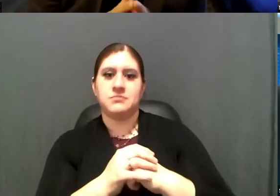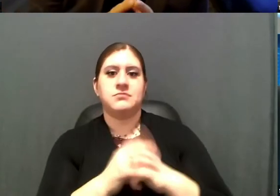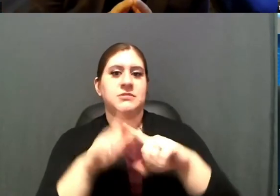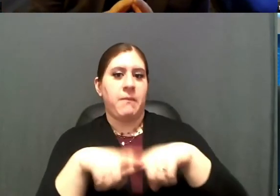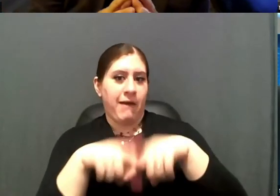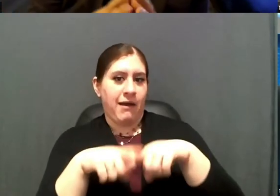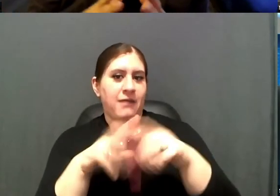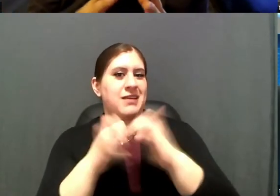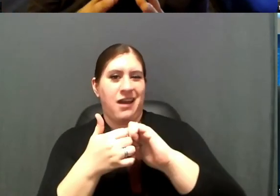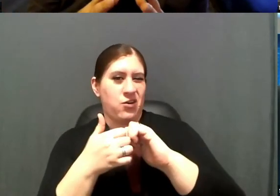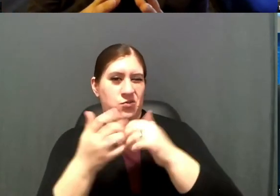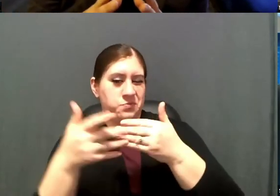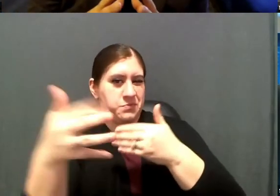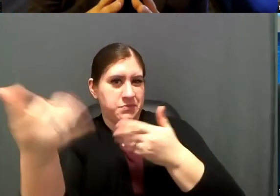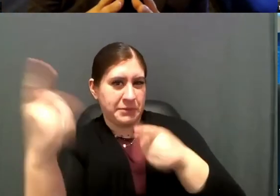how things operate.